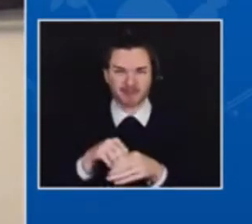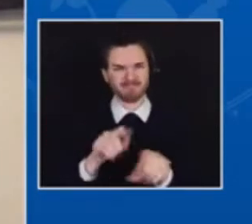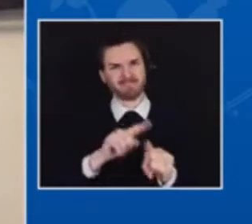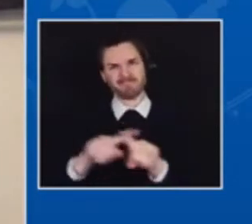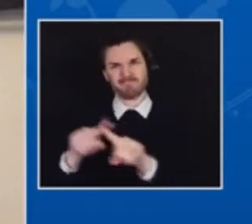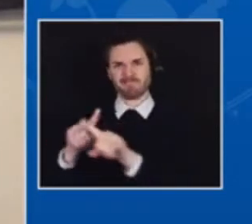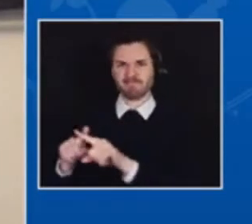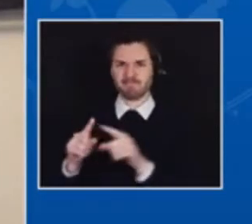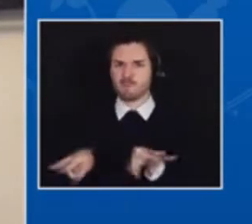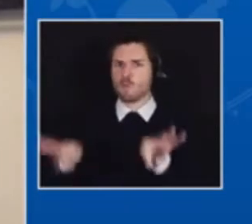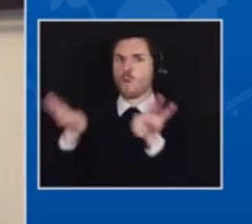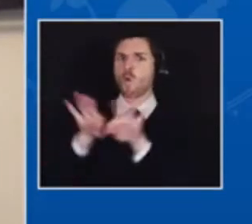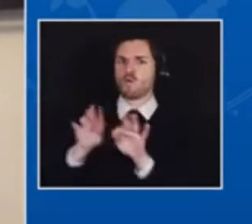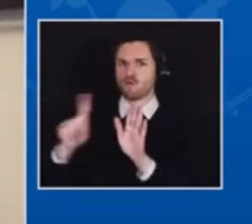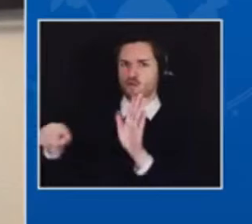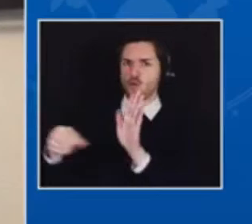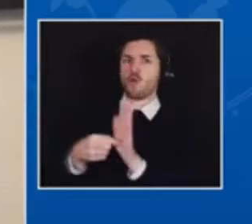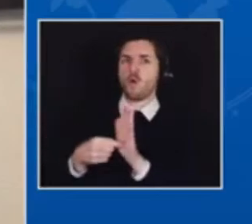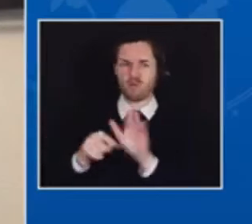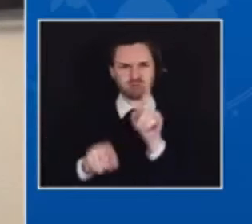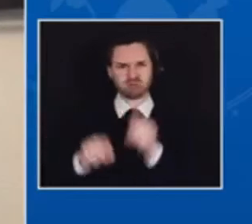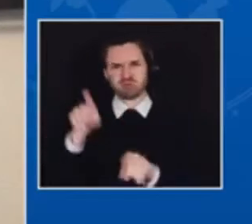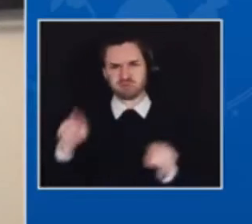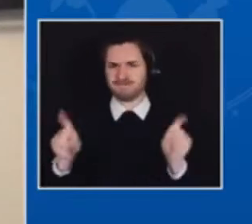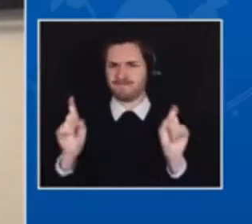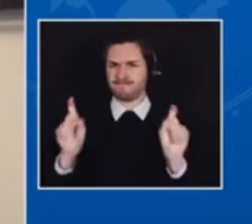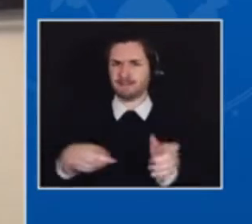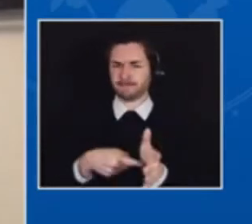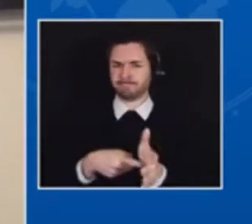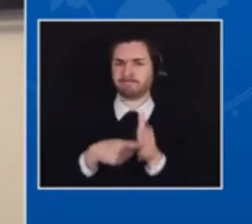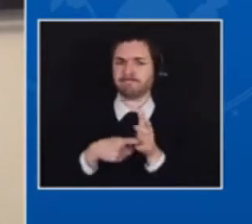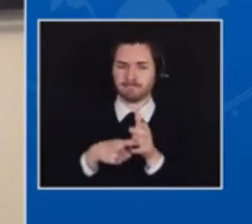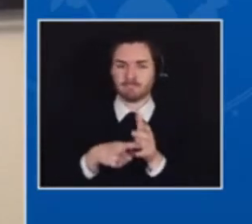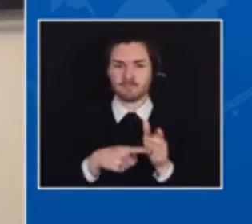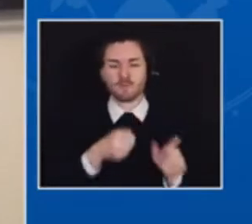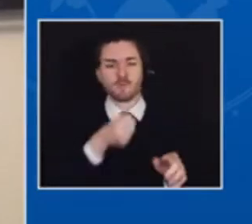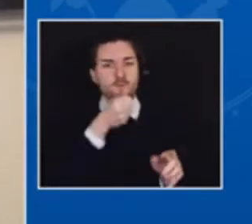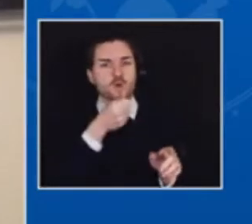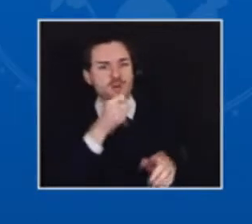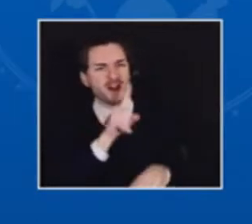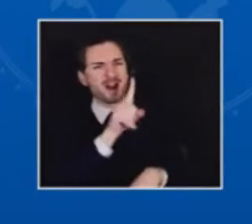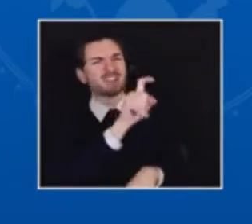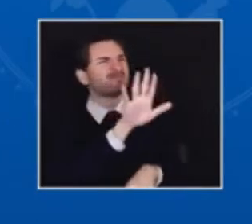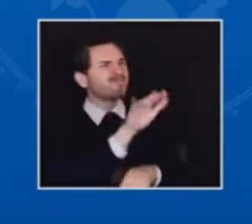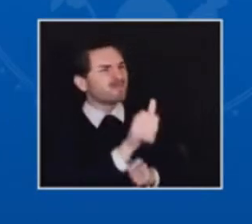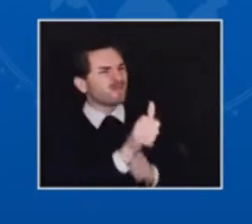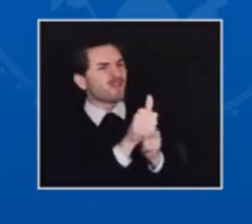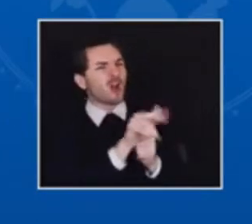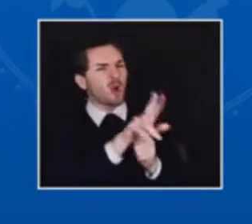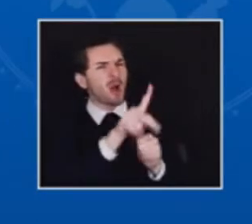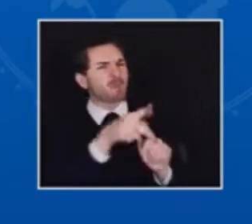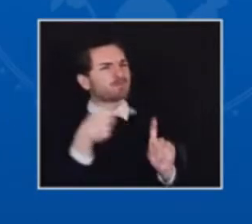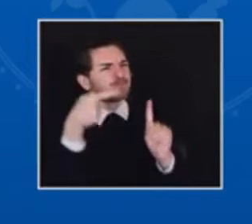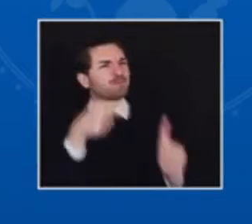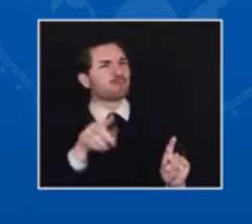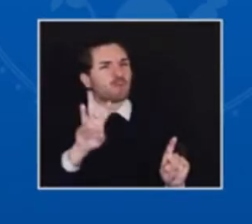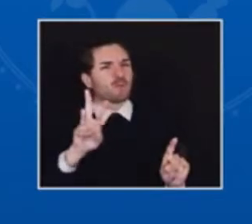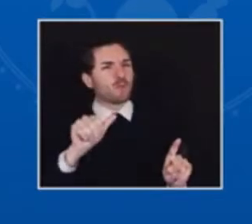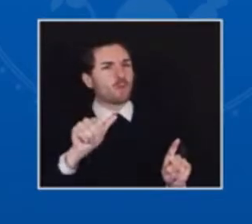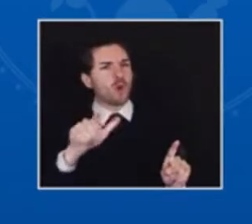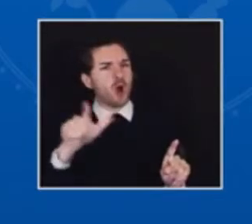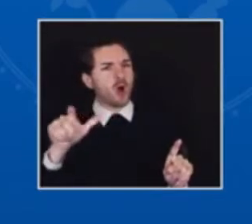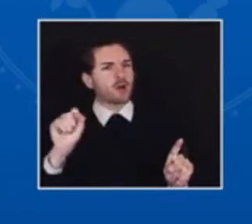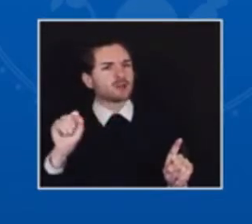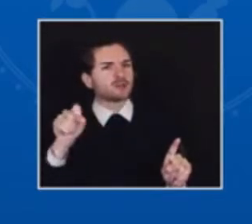that um and that's the approach I'll continue to take and Jen thanks thanks for that just one quick followup specifically on Wall Street U does the